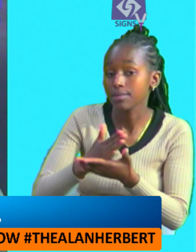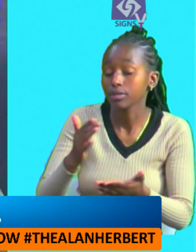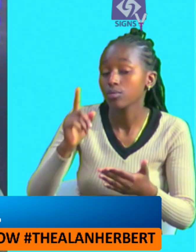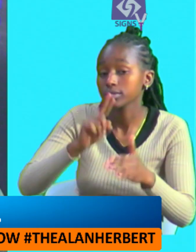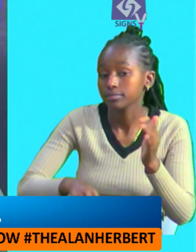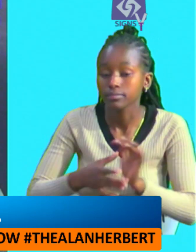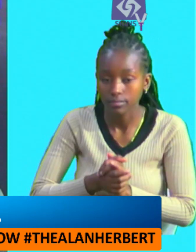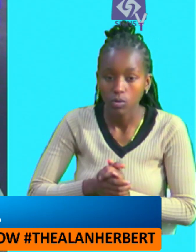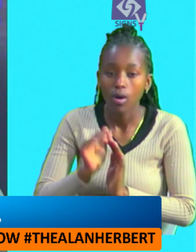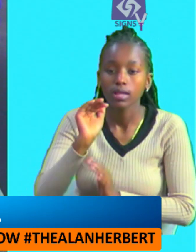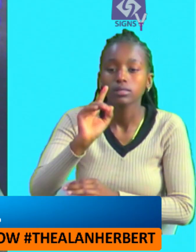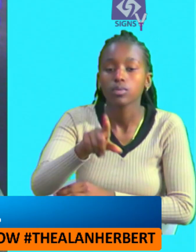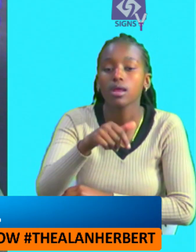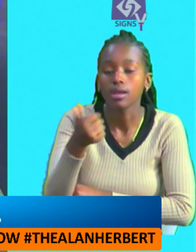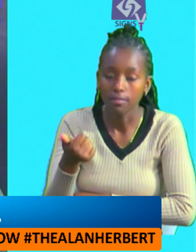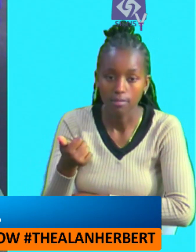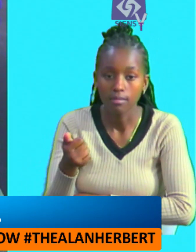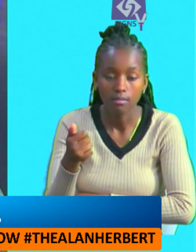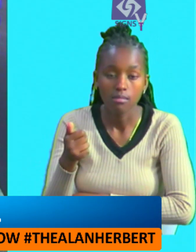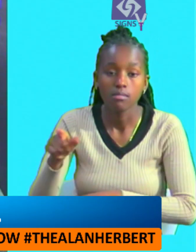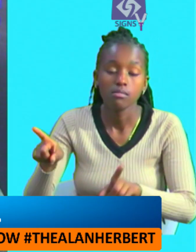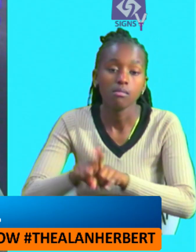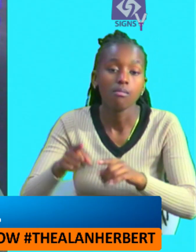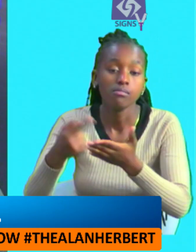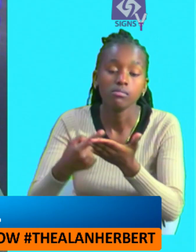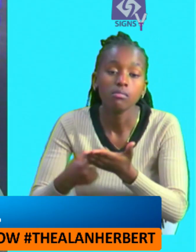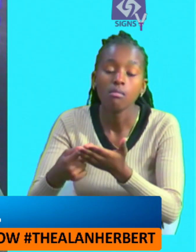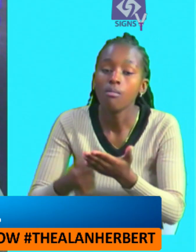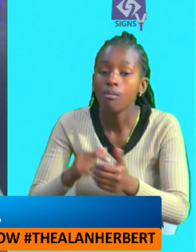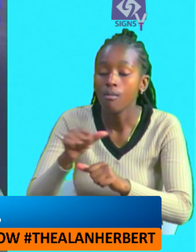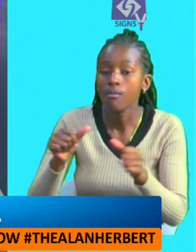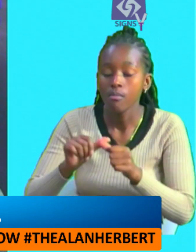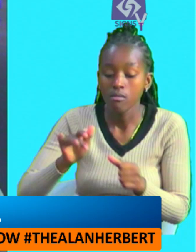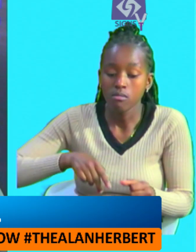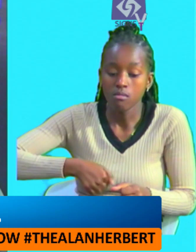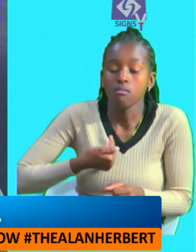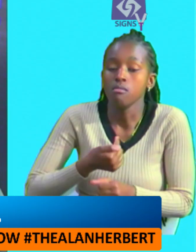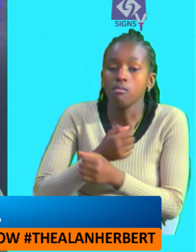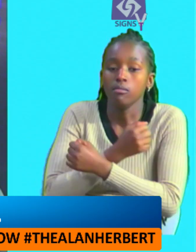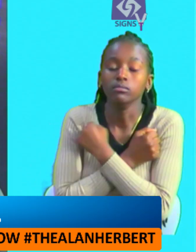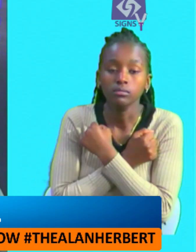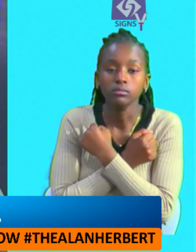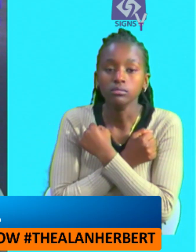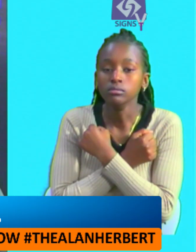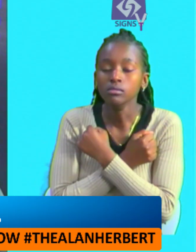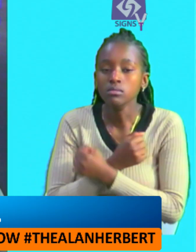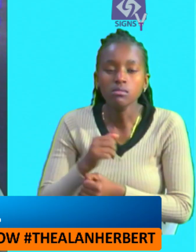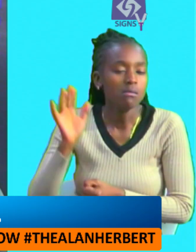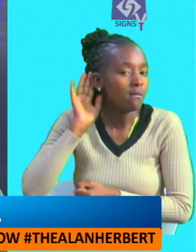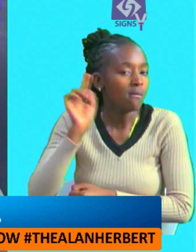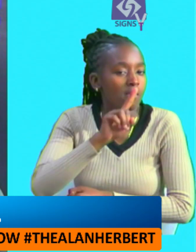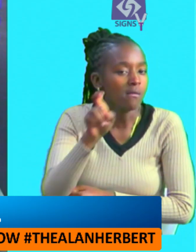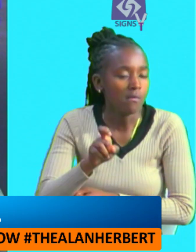about anything. Yeah. Which is so interesting. It's super interesting because na feel ka pep talk ni kama